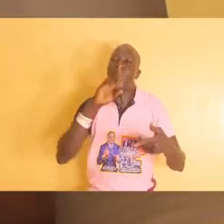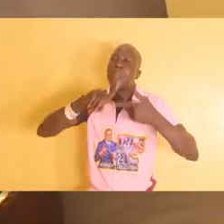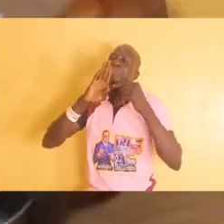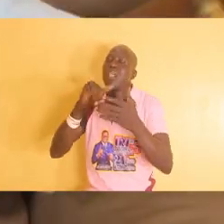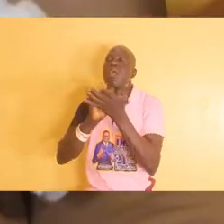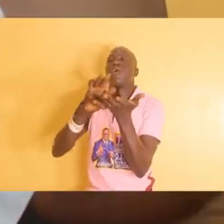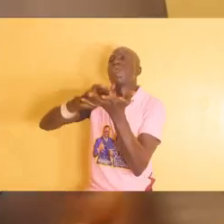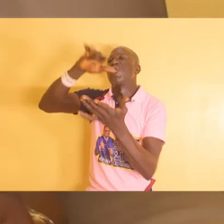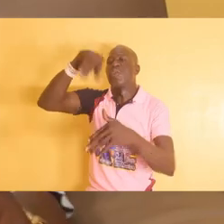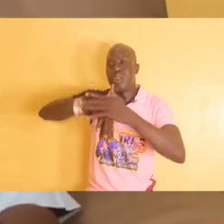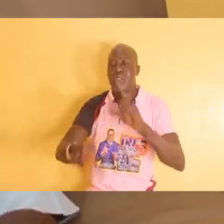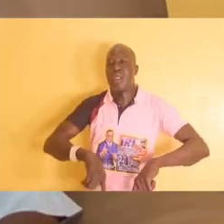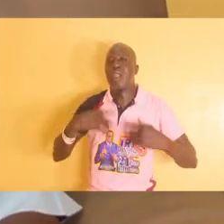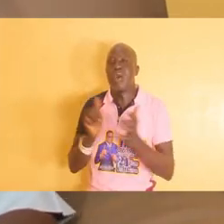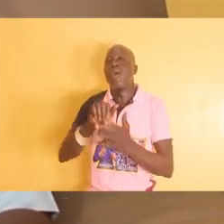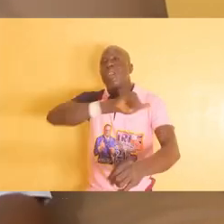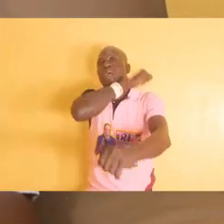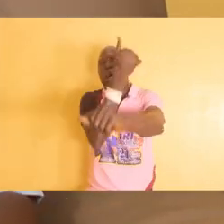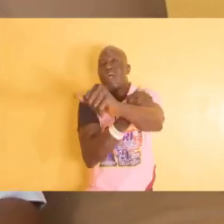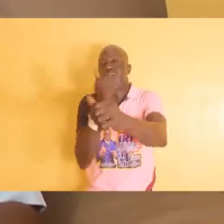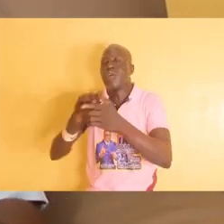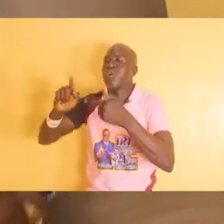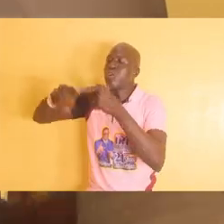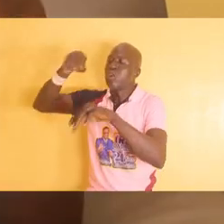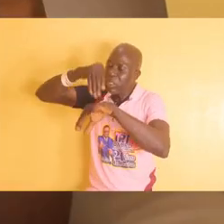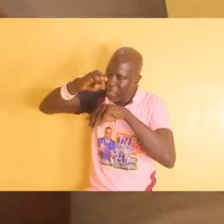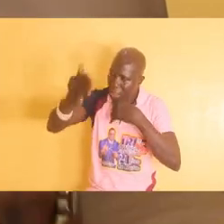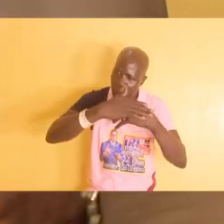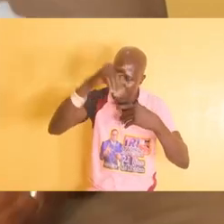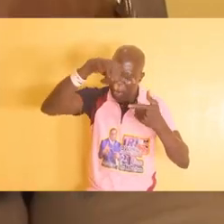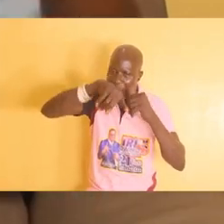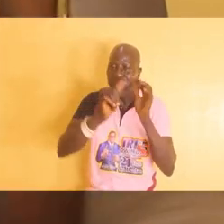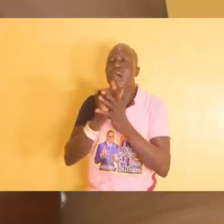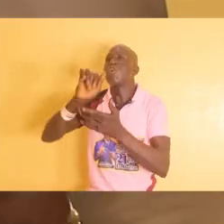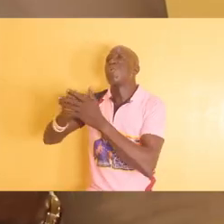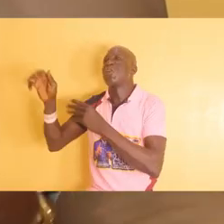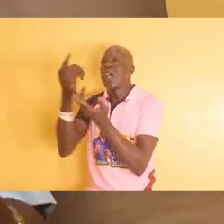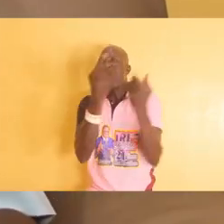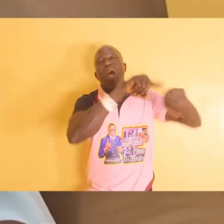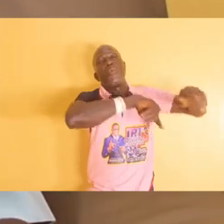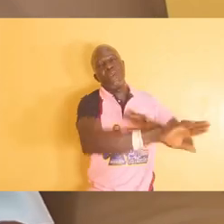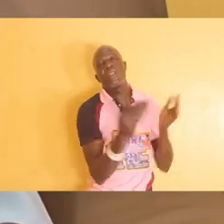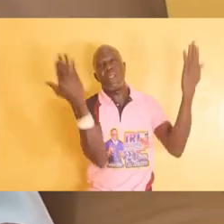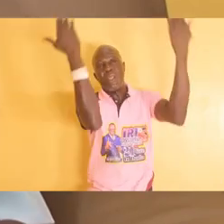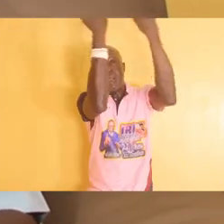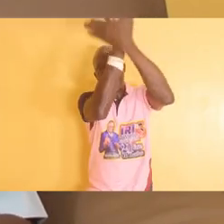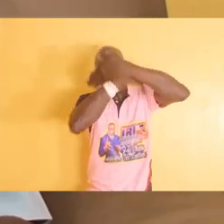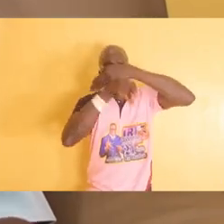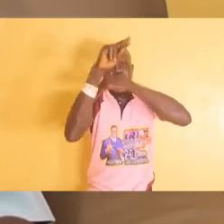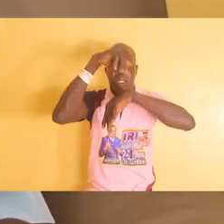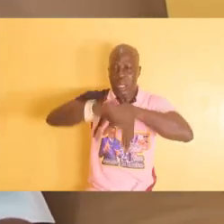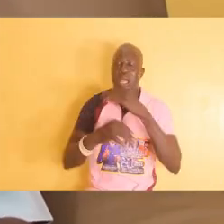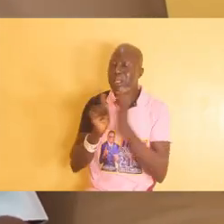To make you to get to your glorious life. He's the authority that sets one back. And they happen in the